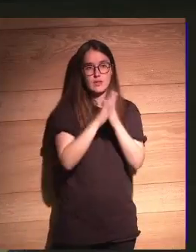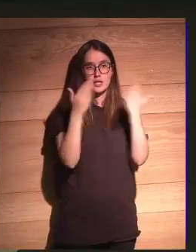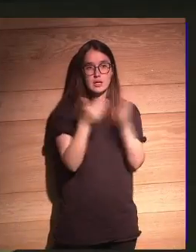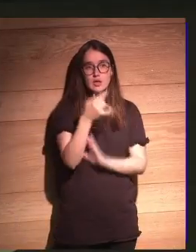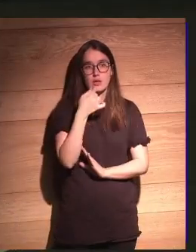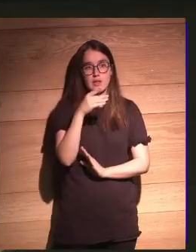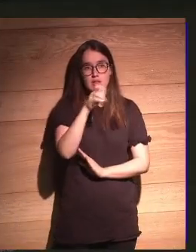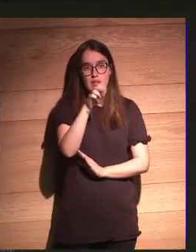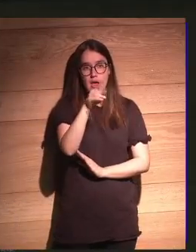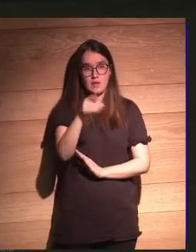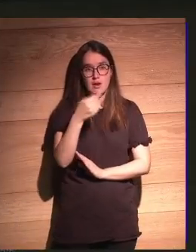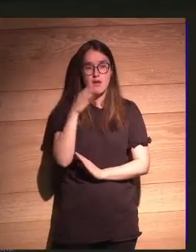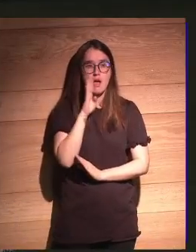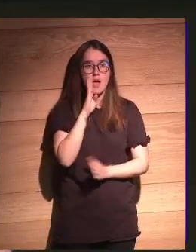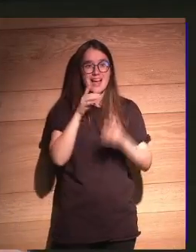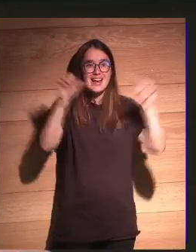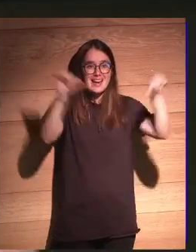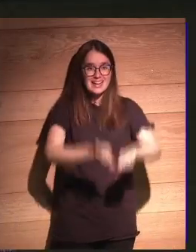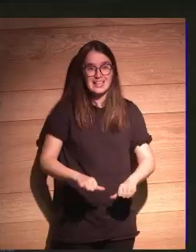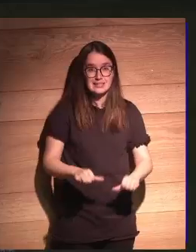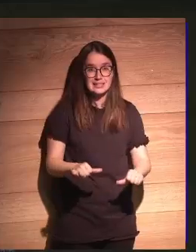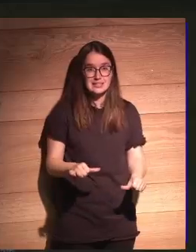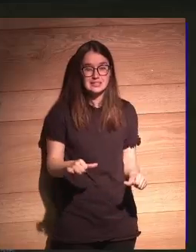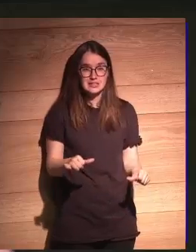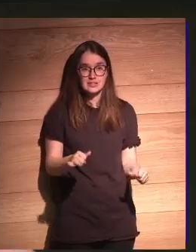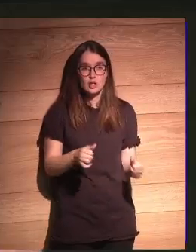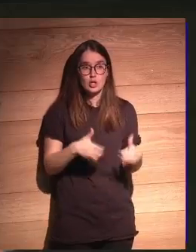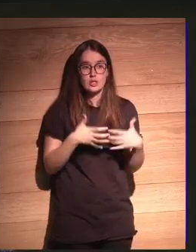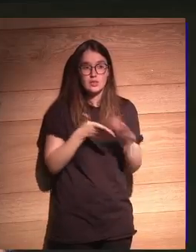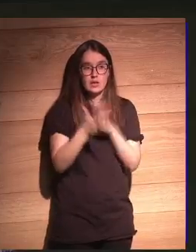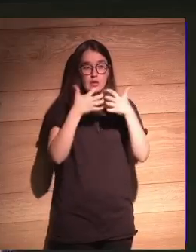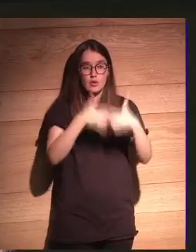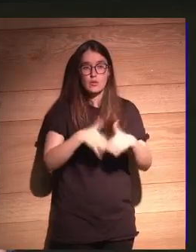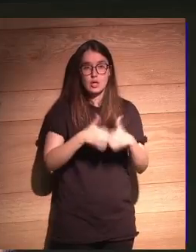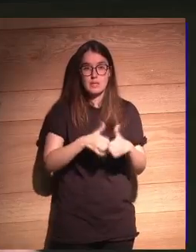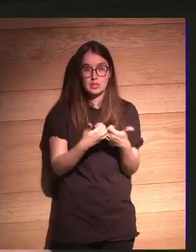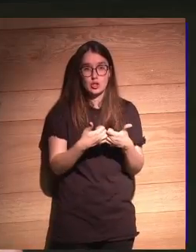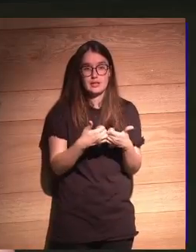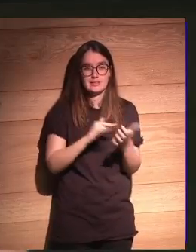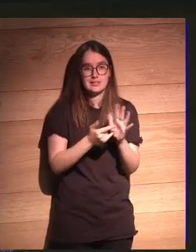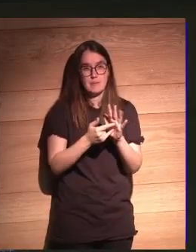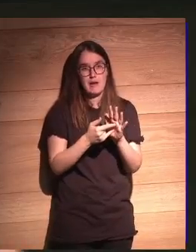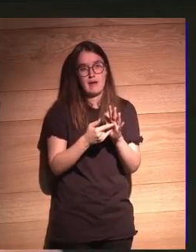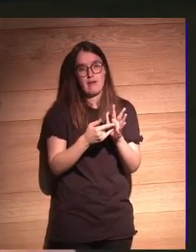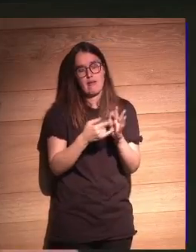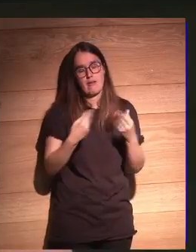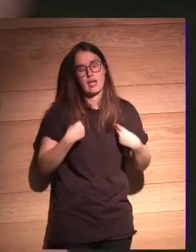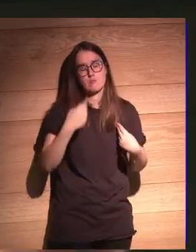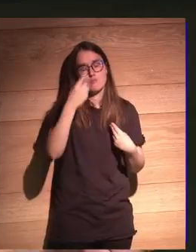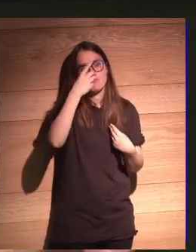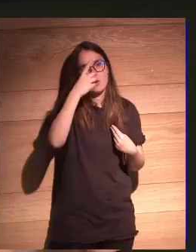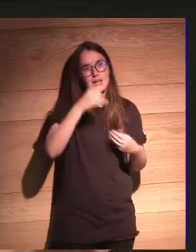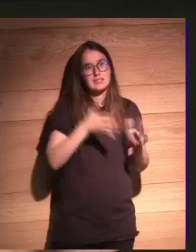We have more and more eviction, and as David was saying, they have in the book that the crisis is the proper functioning of the real estate